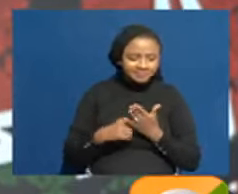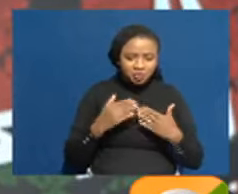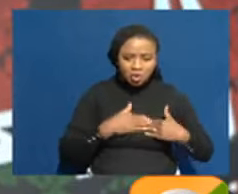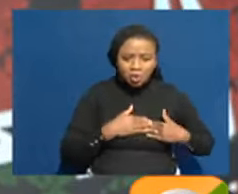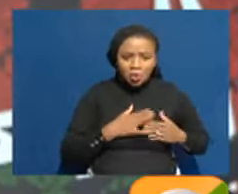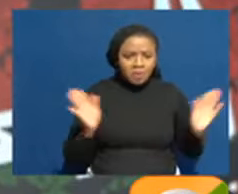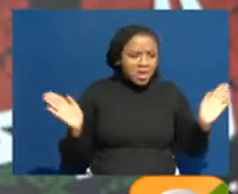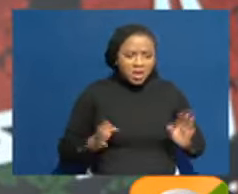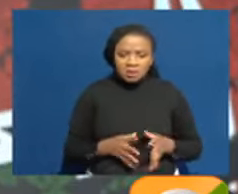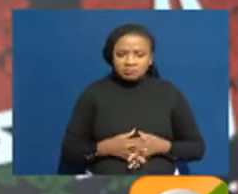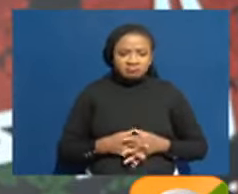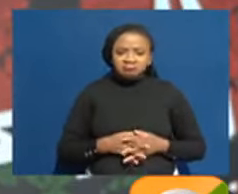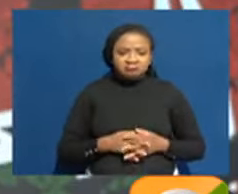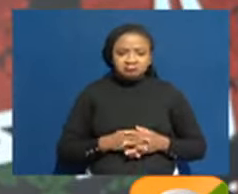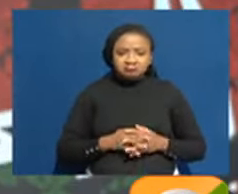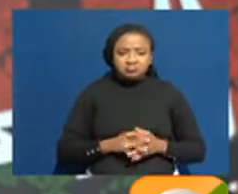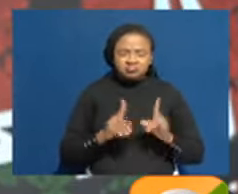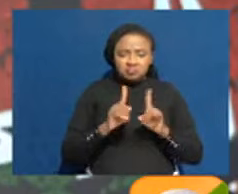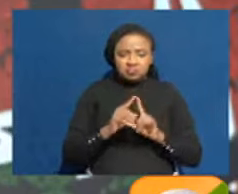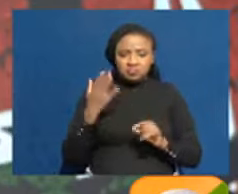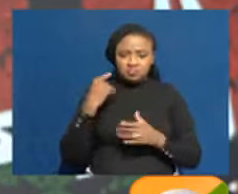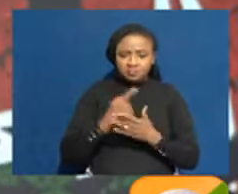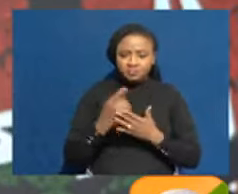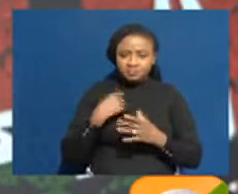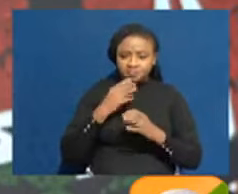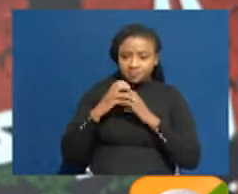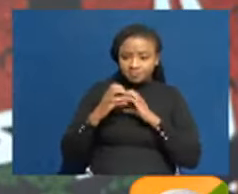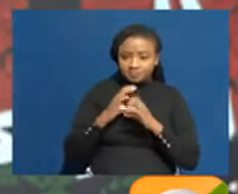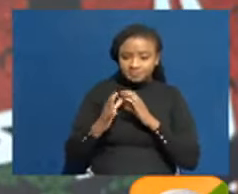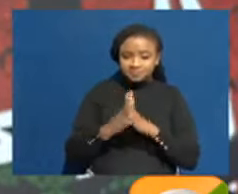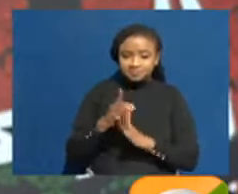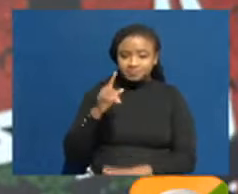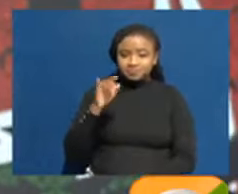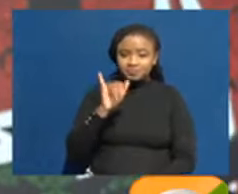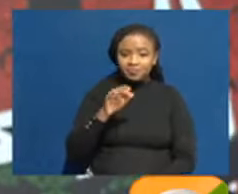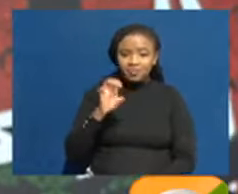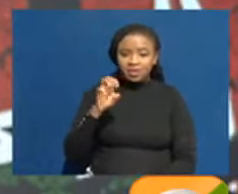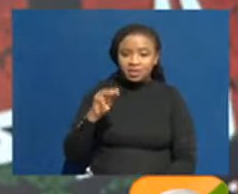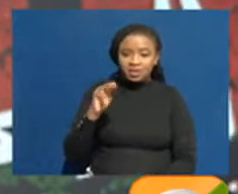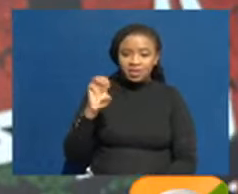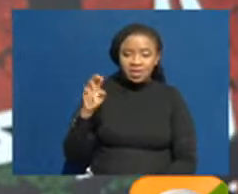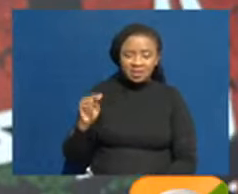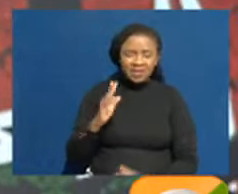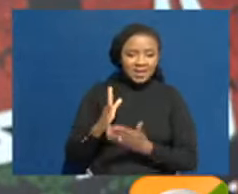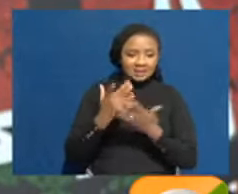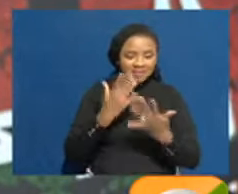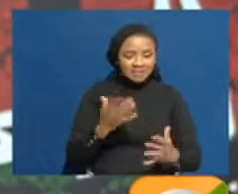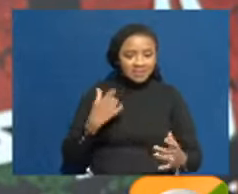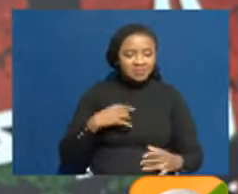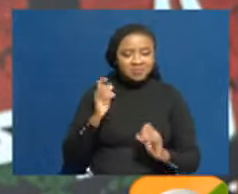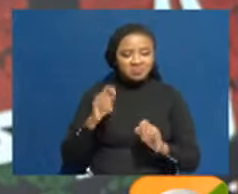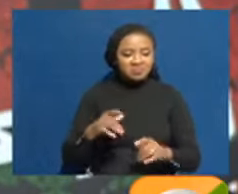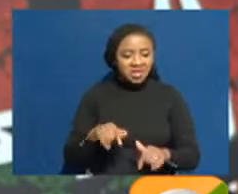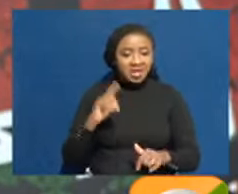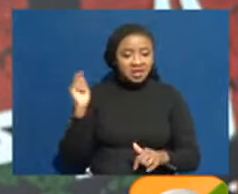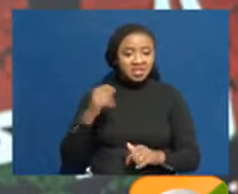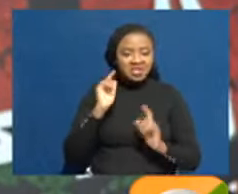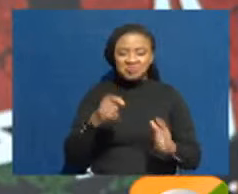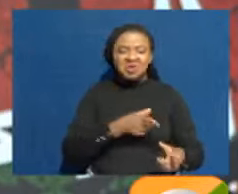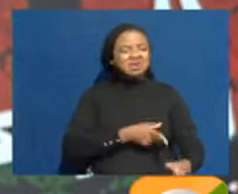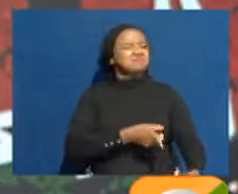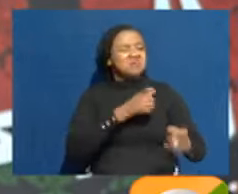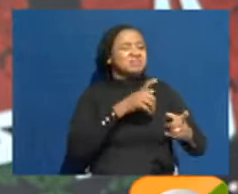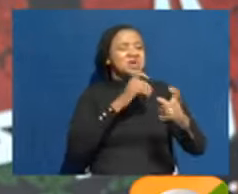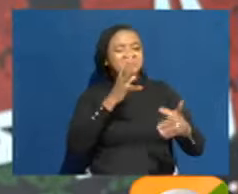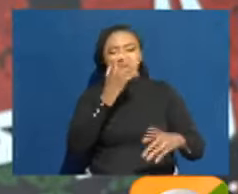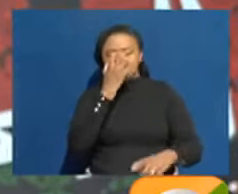Talking to the Yemenis last week myself, things I could say so freely. I mean, you can criticize the president, you can criticize anybody the way